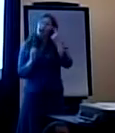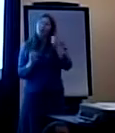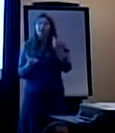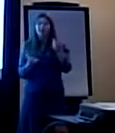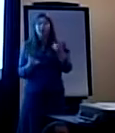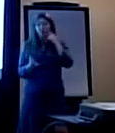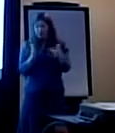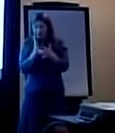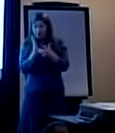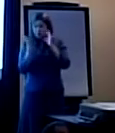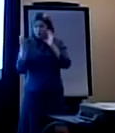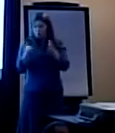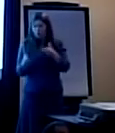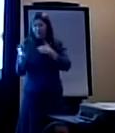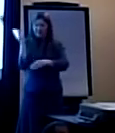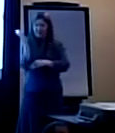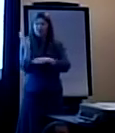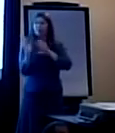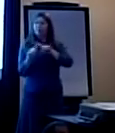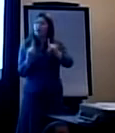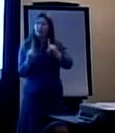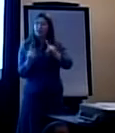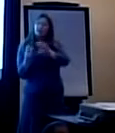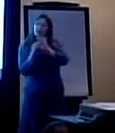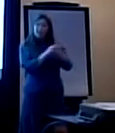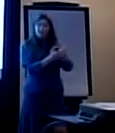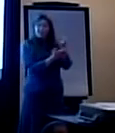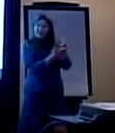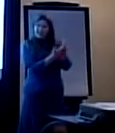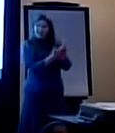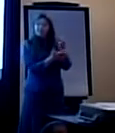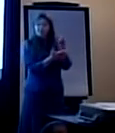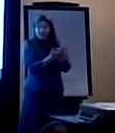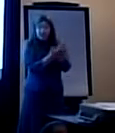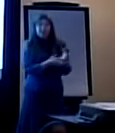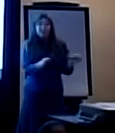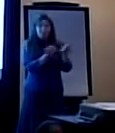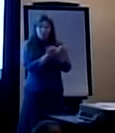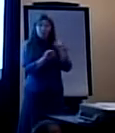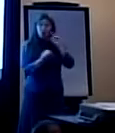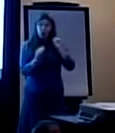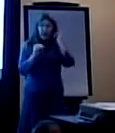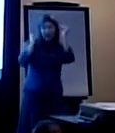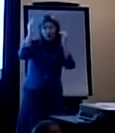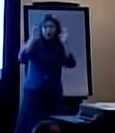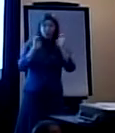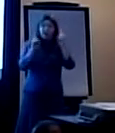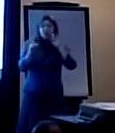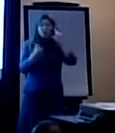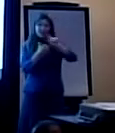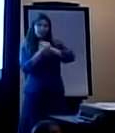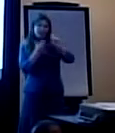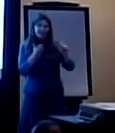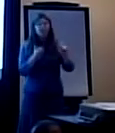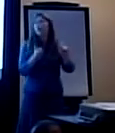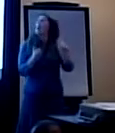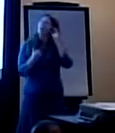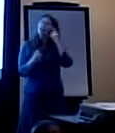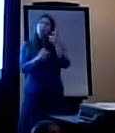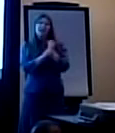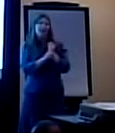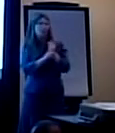about technology, but there can be no discussion of technology without funding. As long as adult education and adult literacy receives